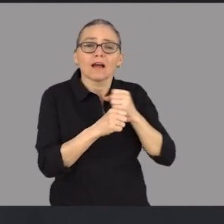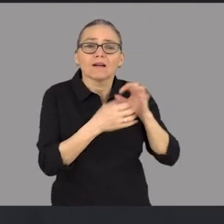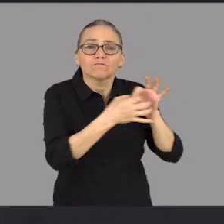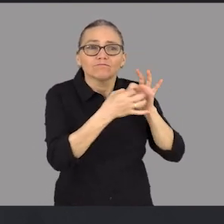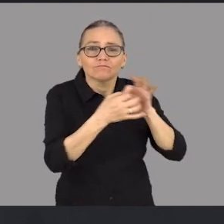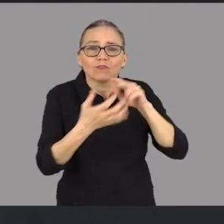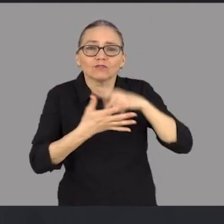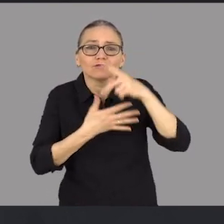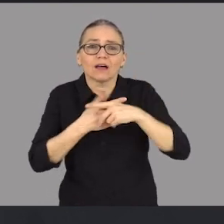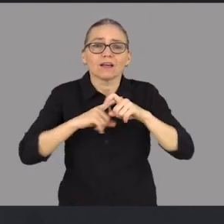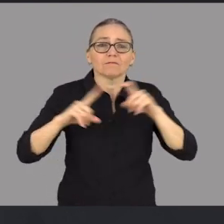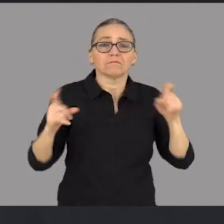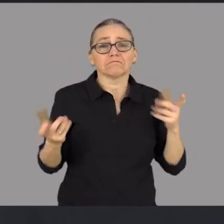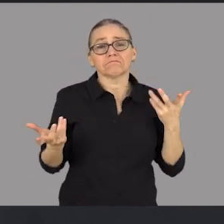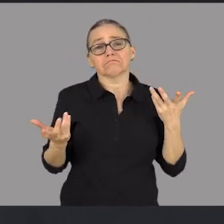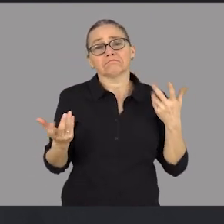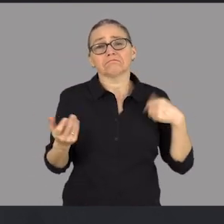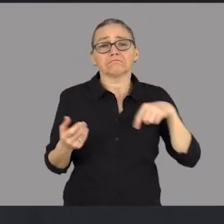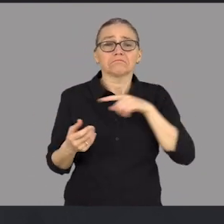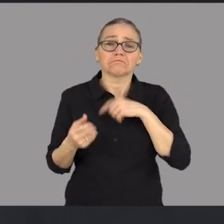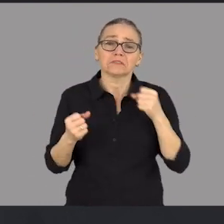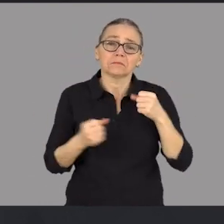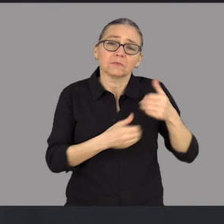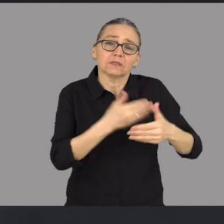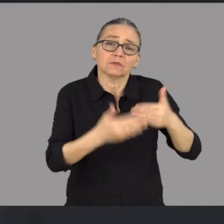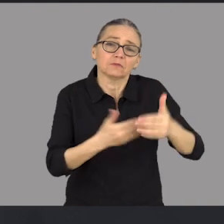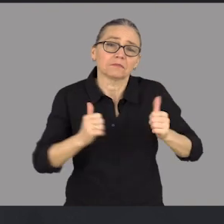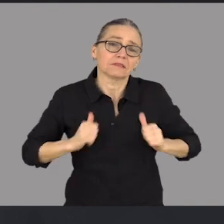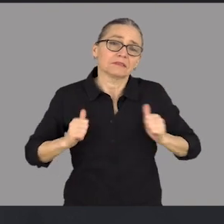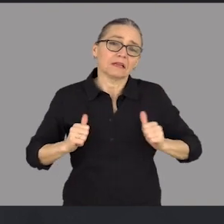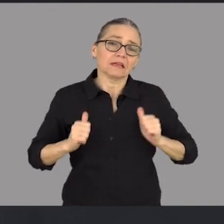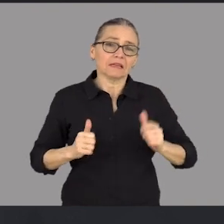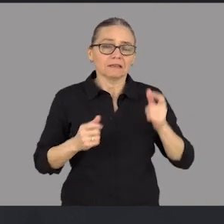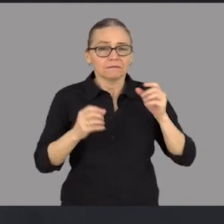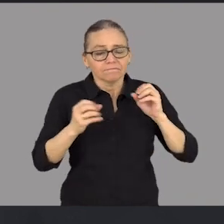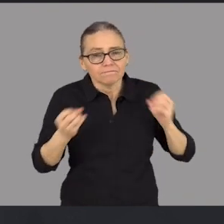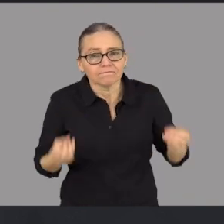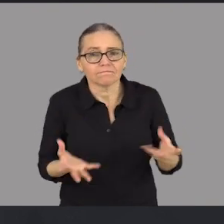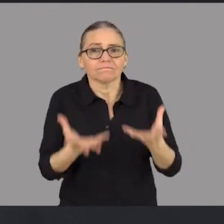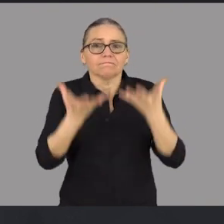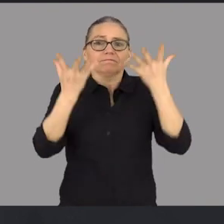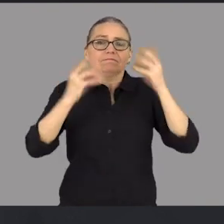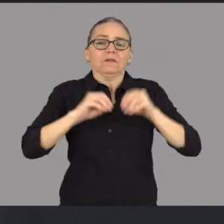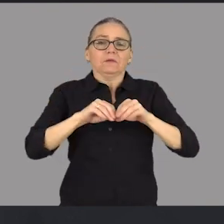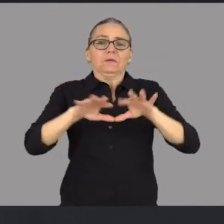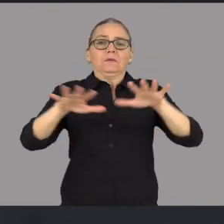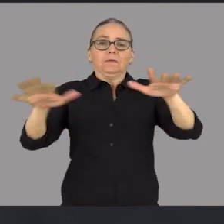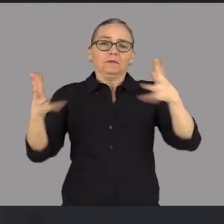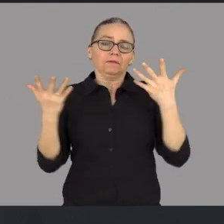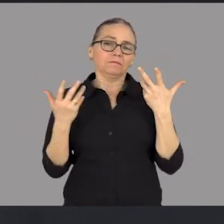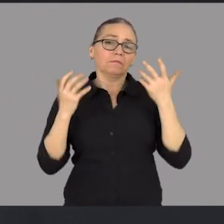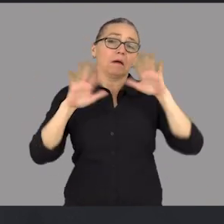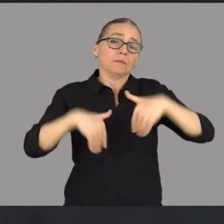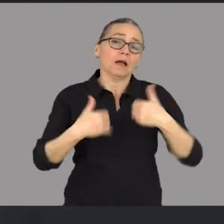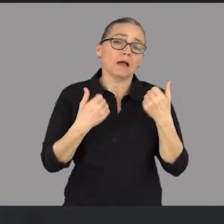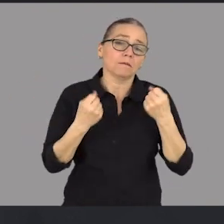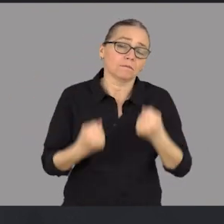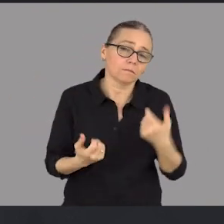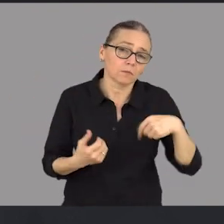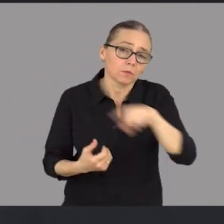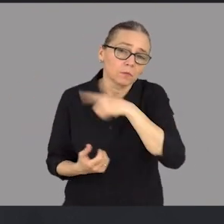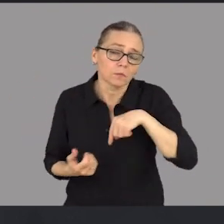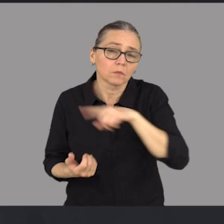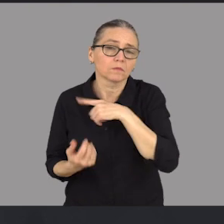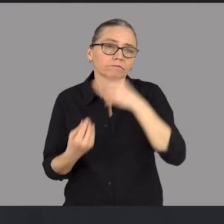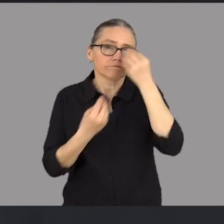Dave, other employers that we work with in partner projects and stuff. So we do have a process of